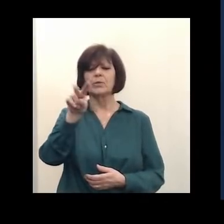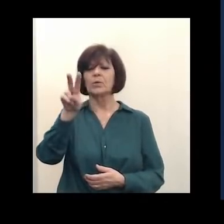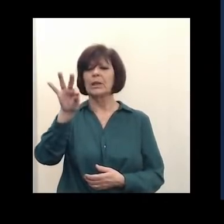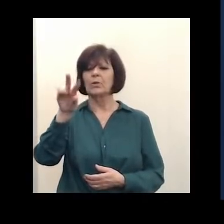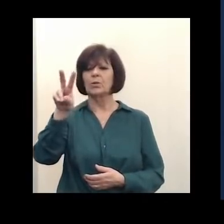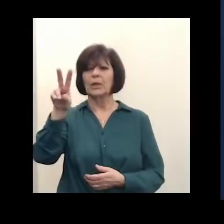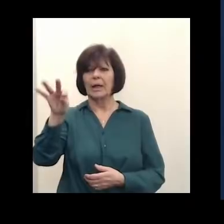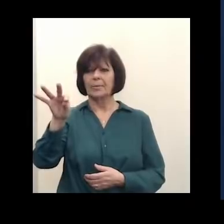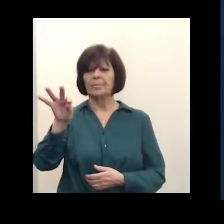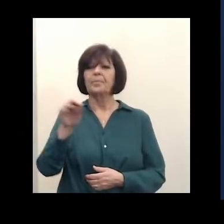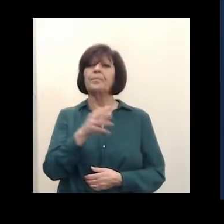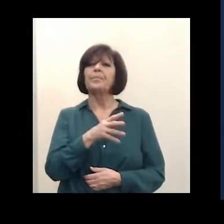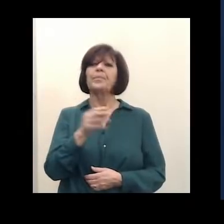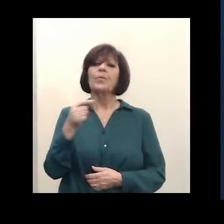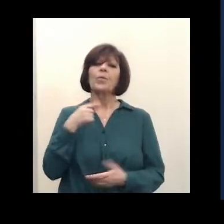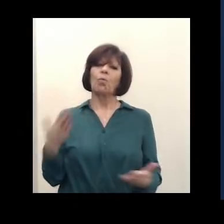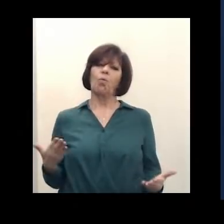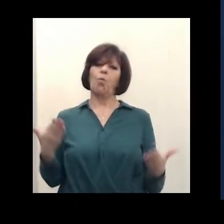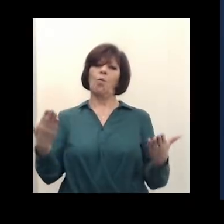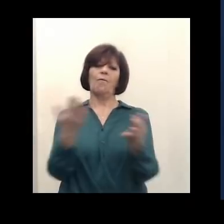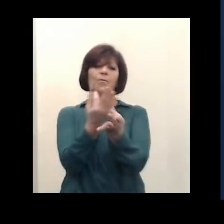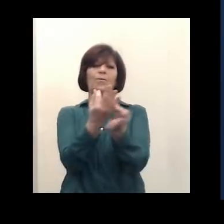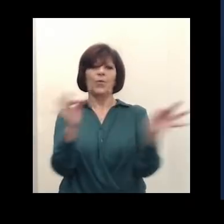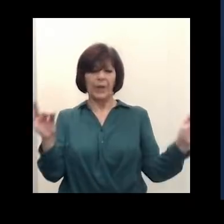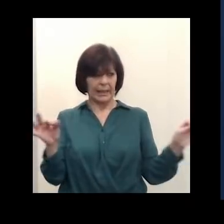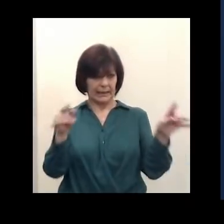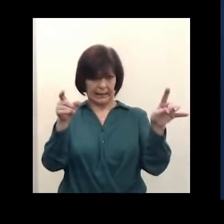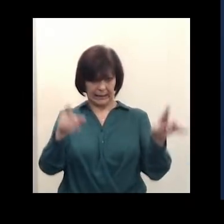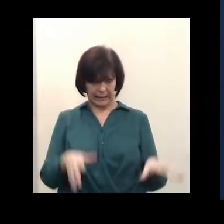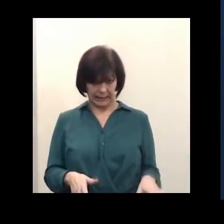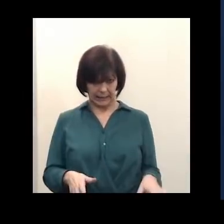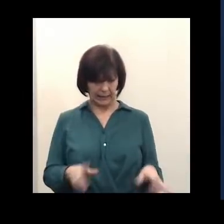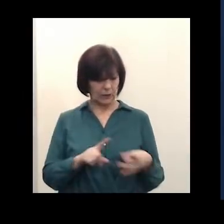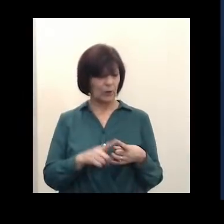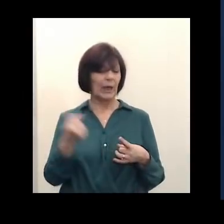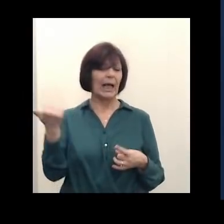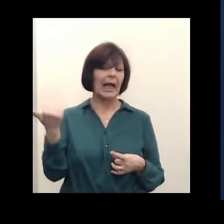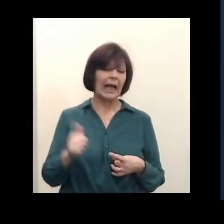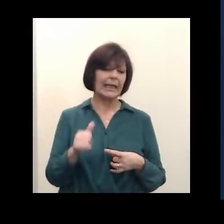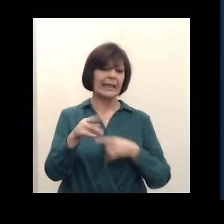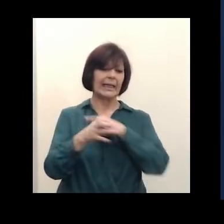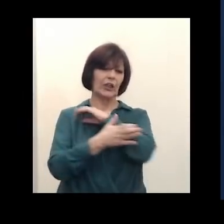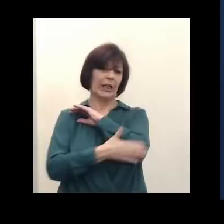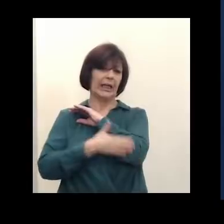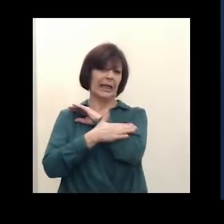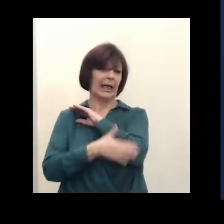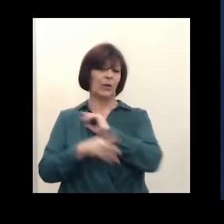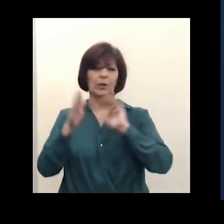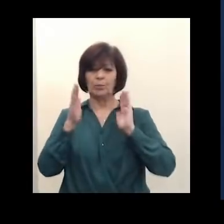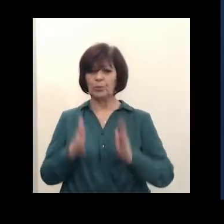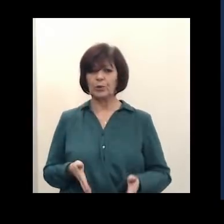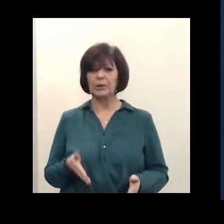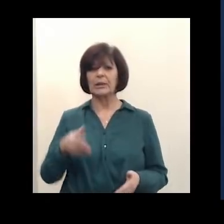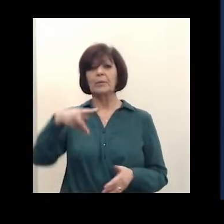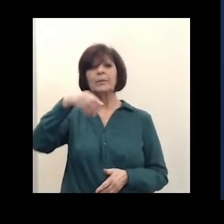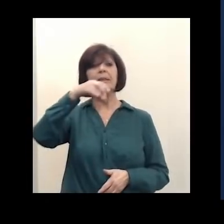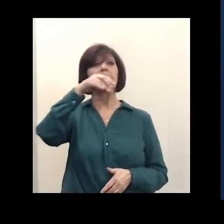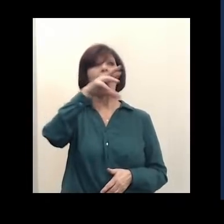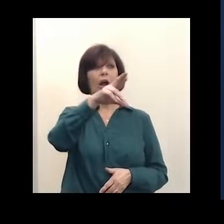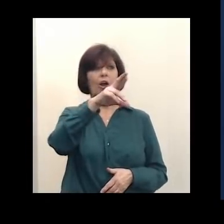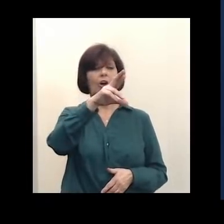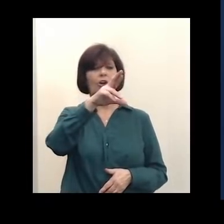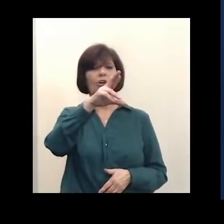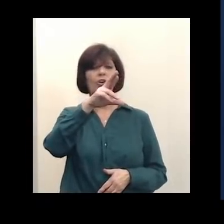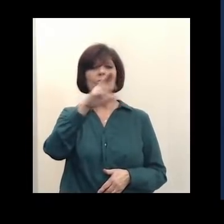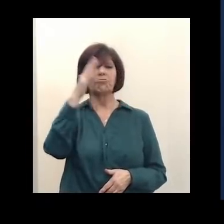716-858-2929. We offer free diagnostic testing to any Erie County residents. Our PCR test, which is the gold